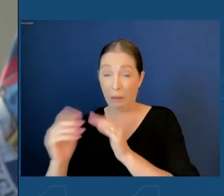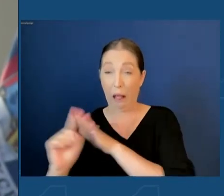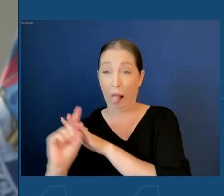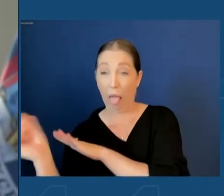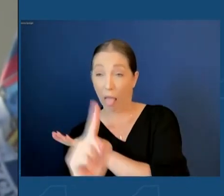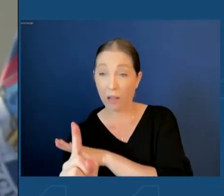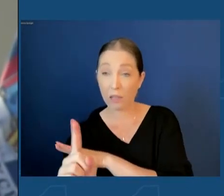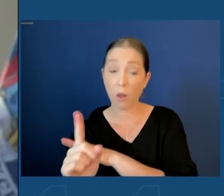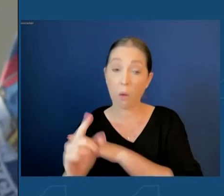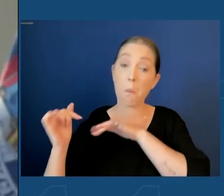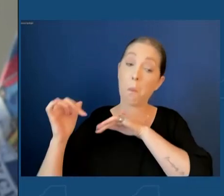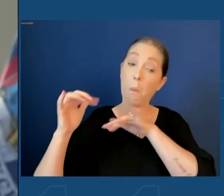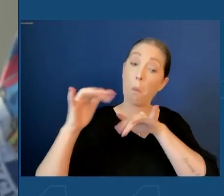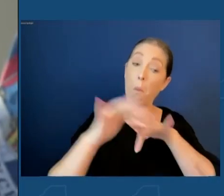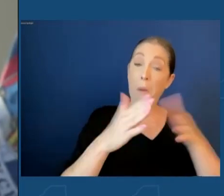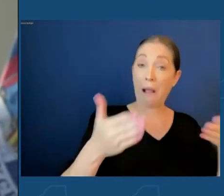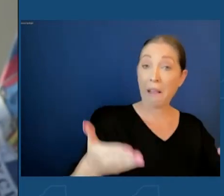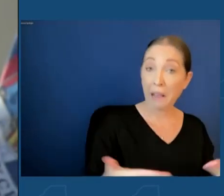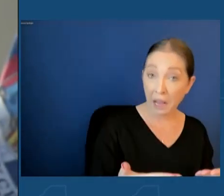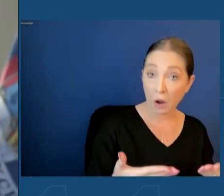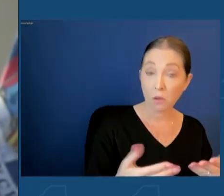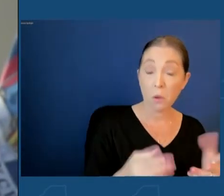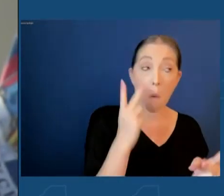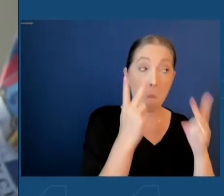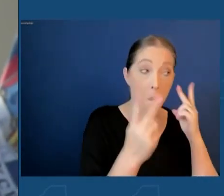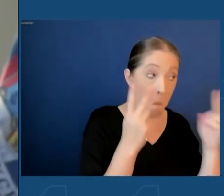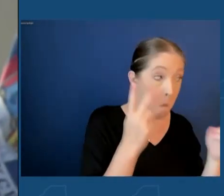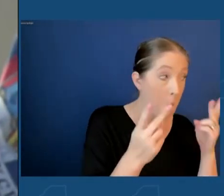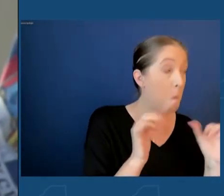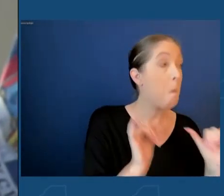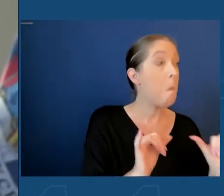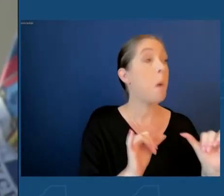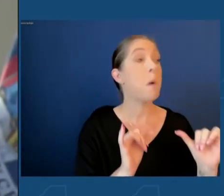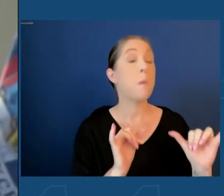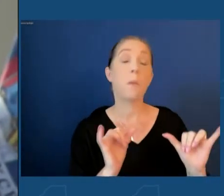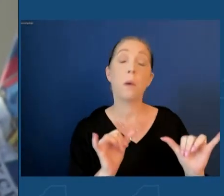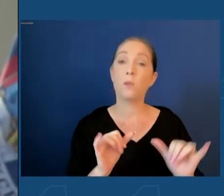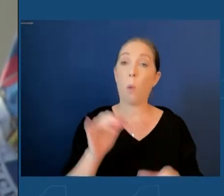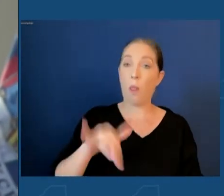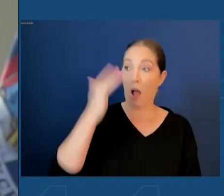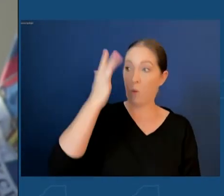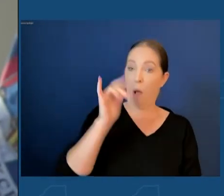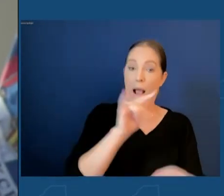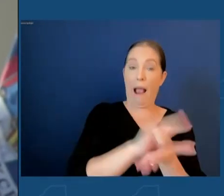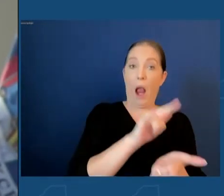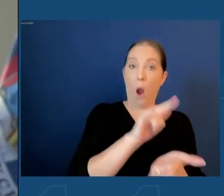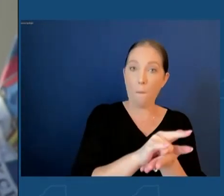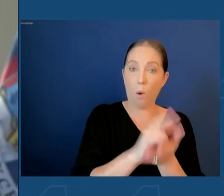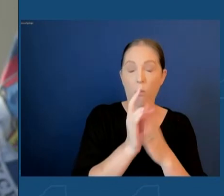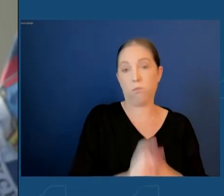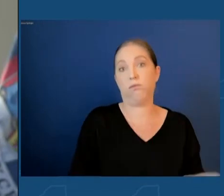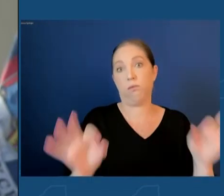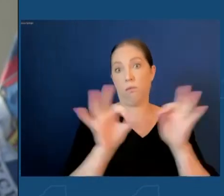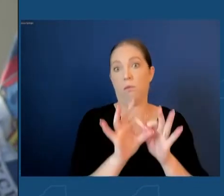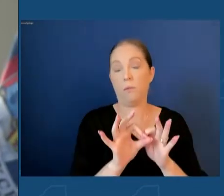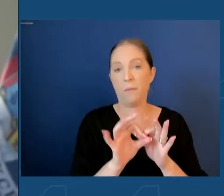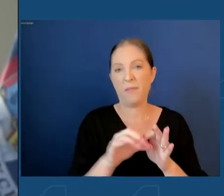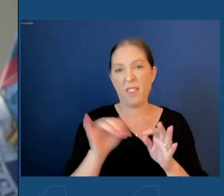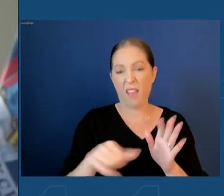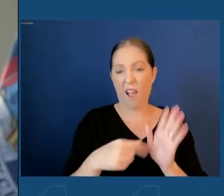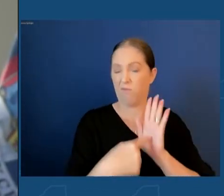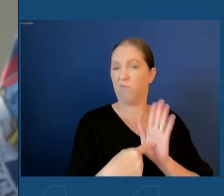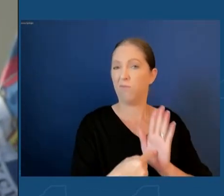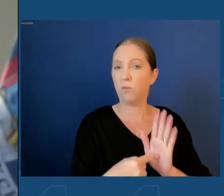So this is all part of the attraction, having an airport that just signals that we support